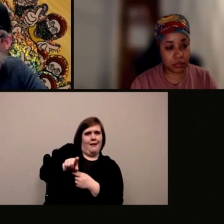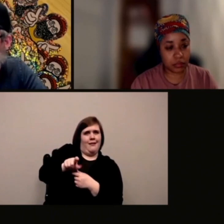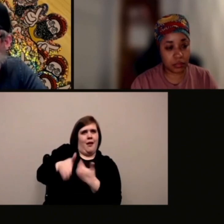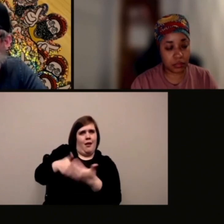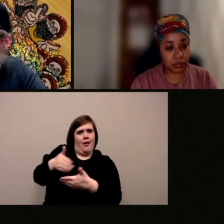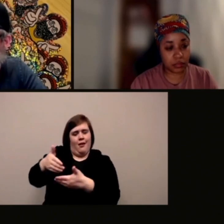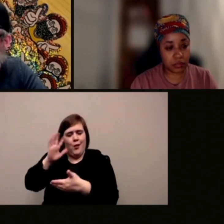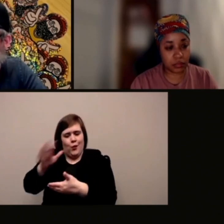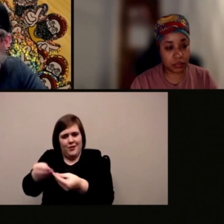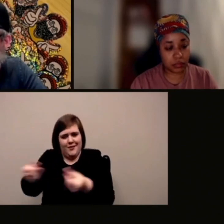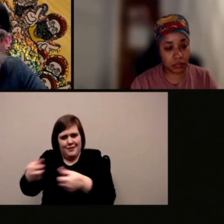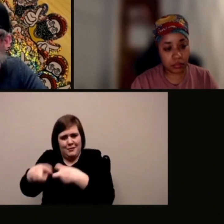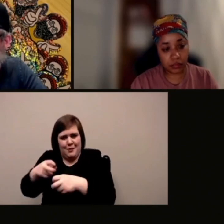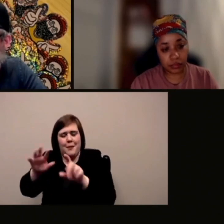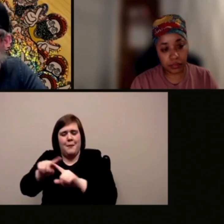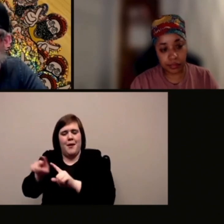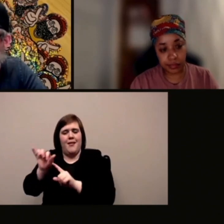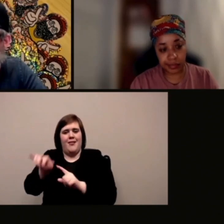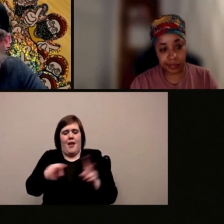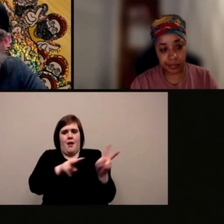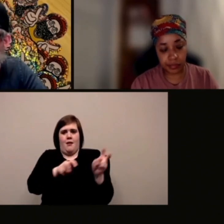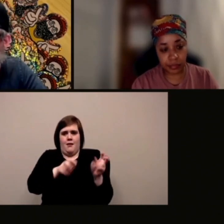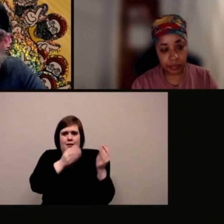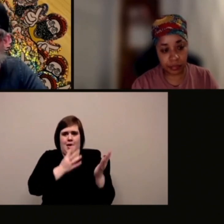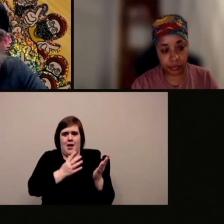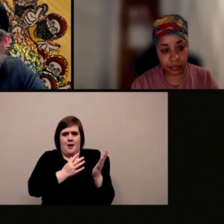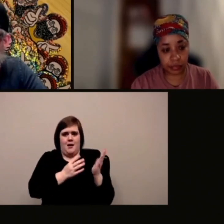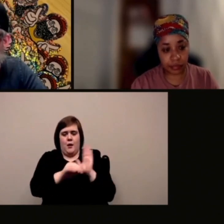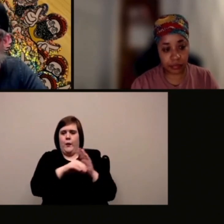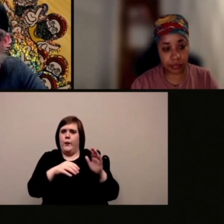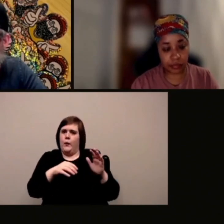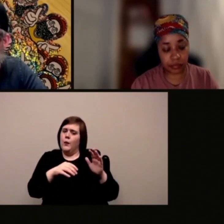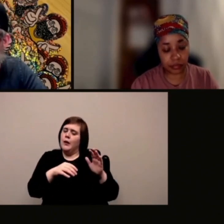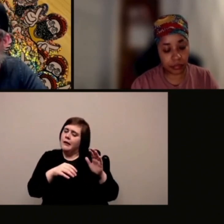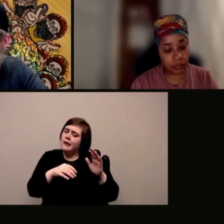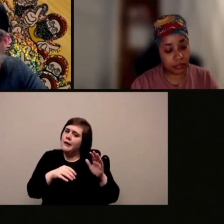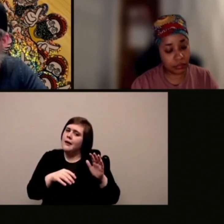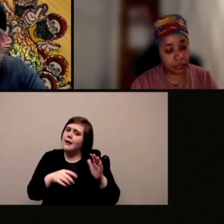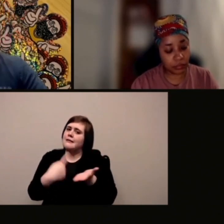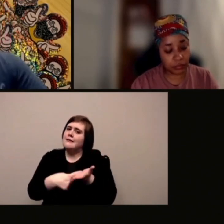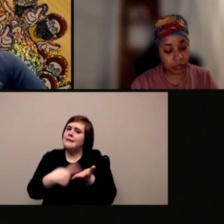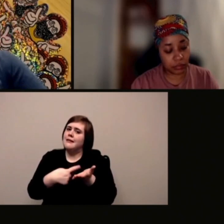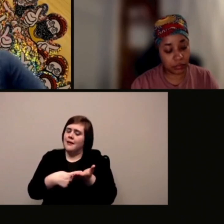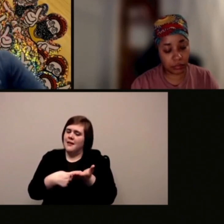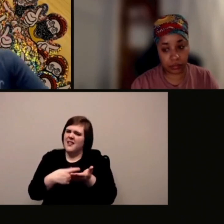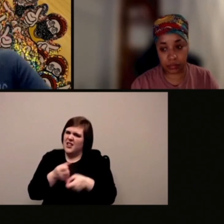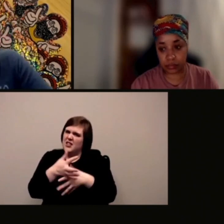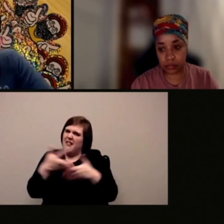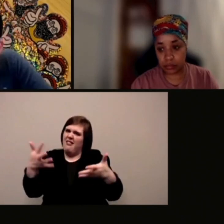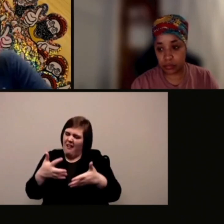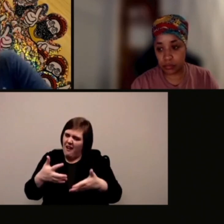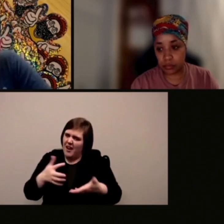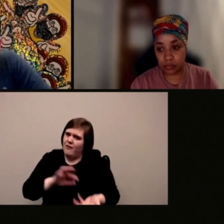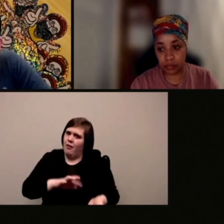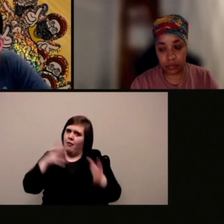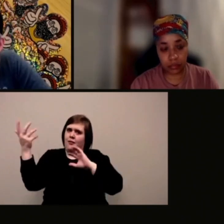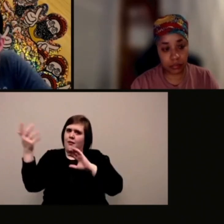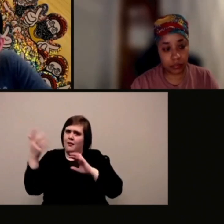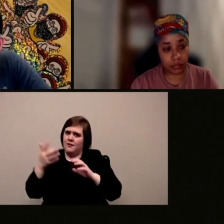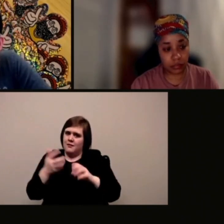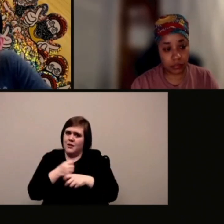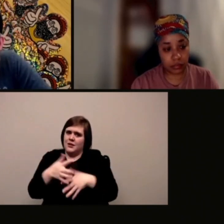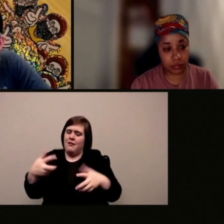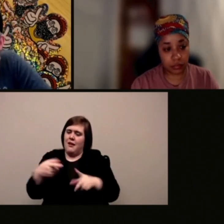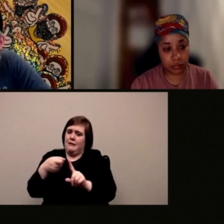that data caused lots of ruckus, lots of anxiety, not on